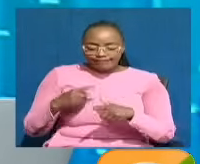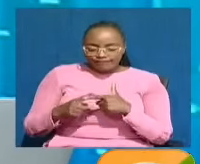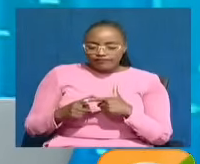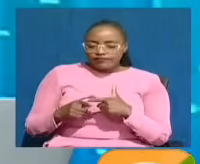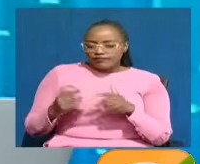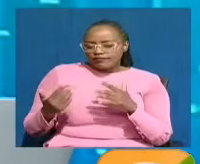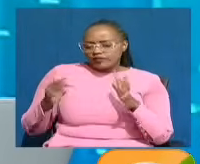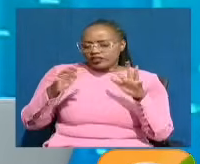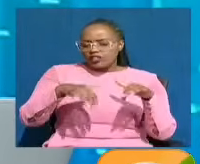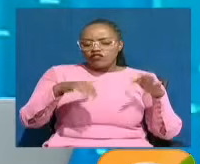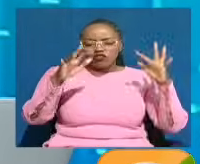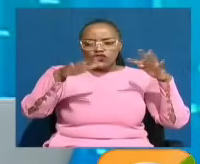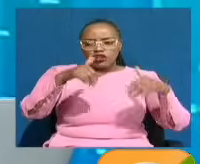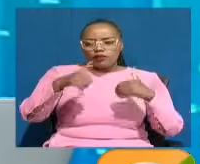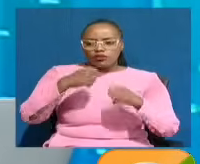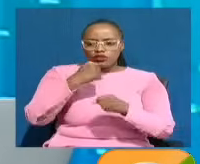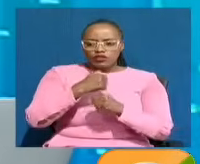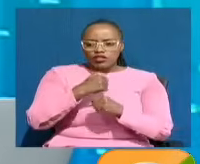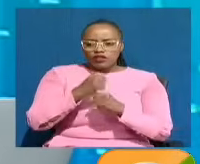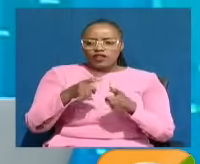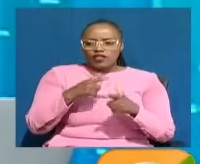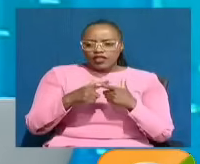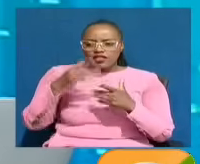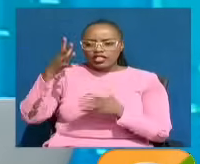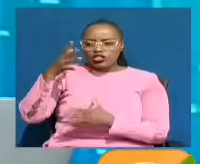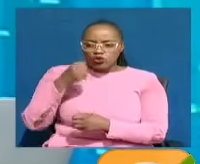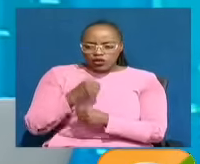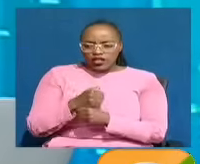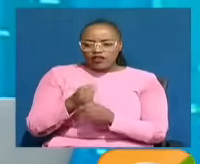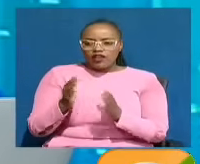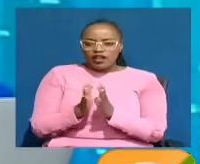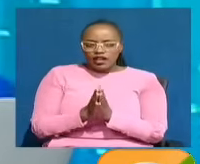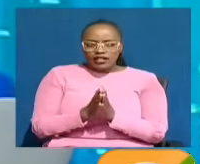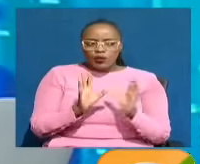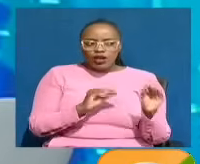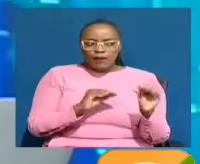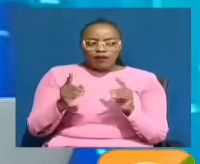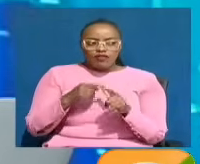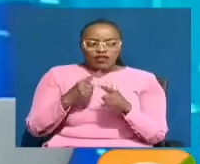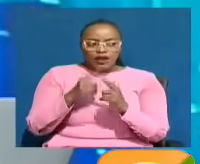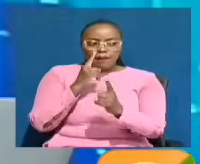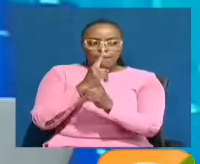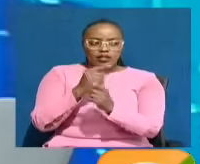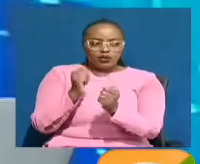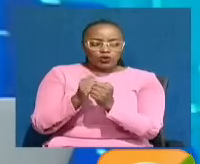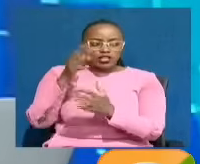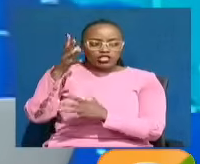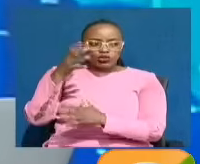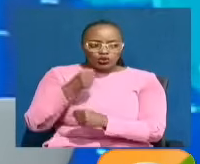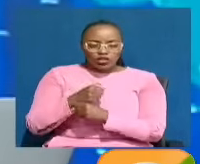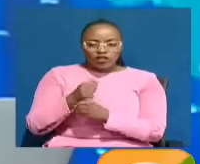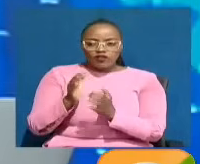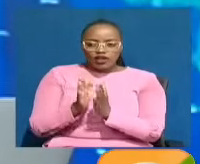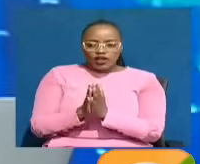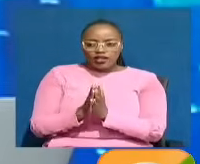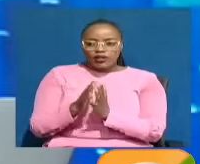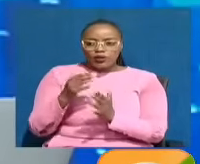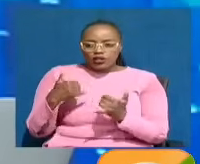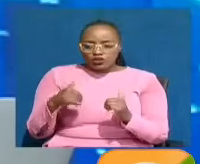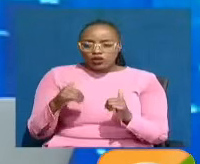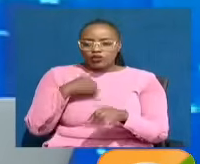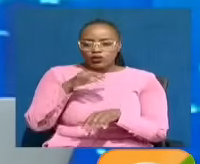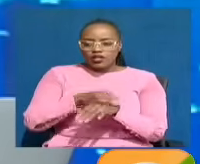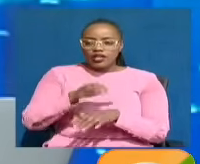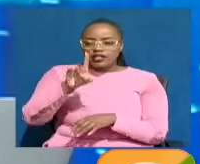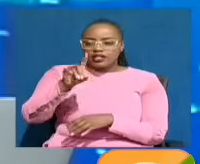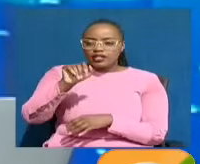of forum for us? When we're meeting with the stakeholders, we're moving around and meeting the stakeholders and going to their offices and getting the data and the